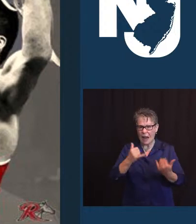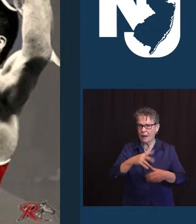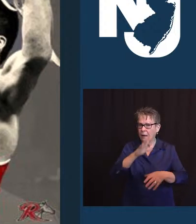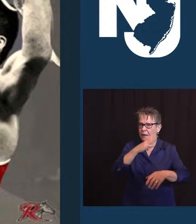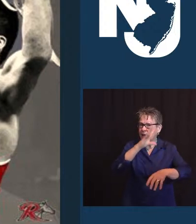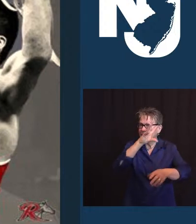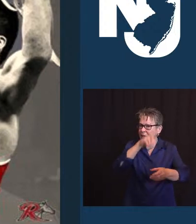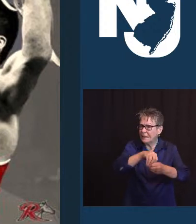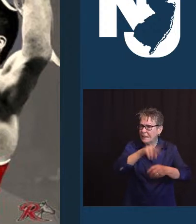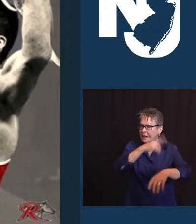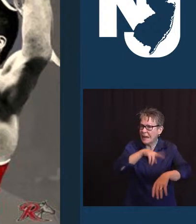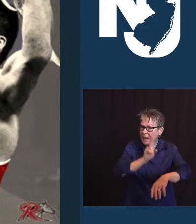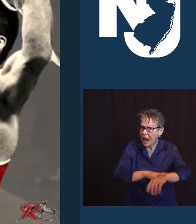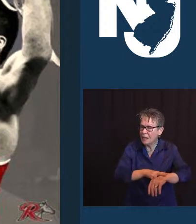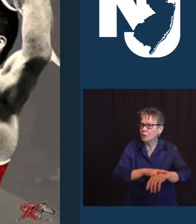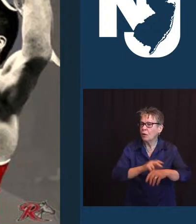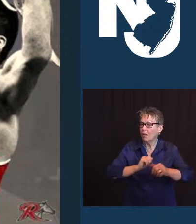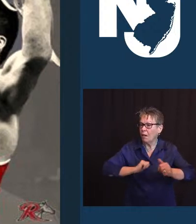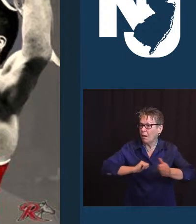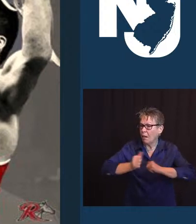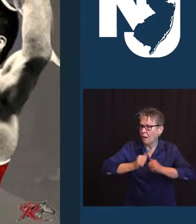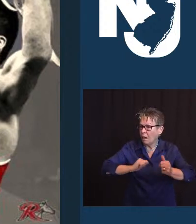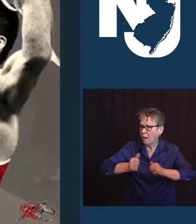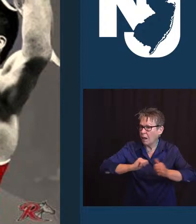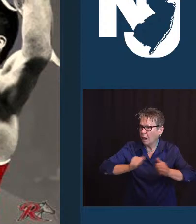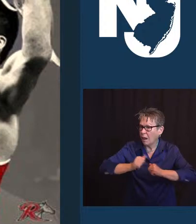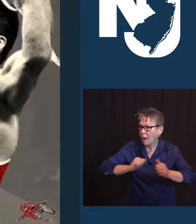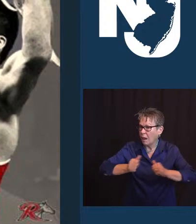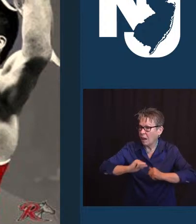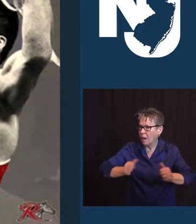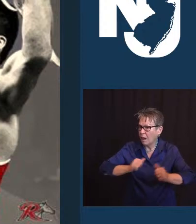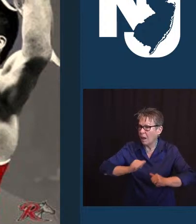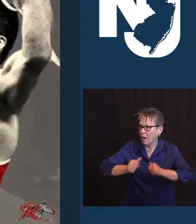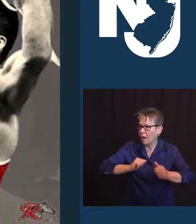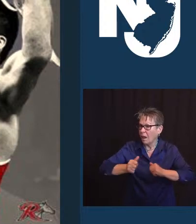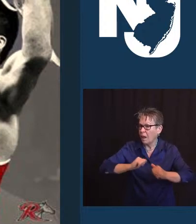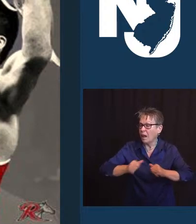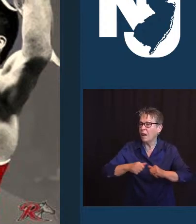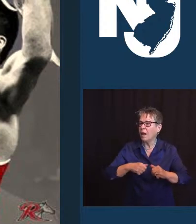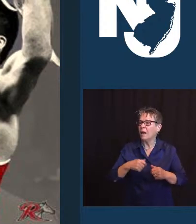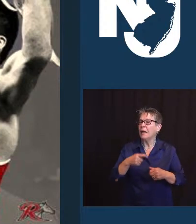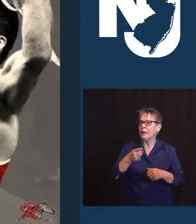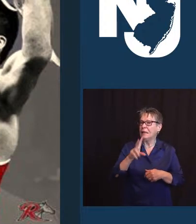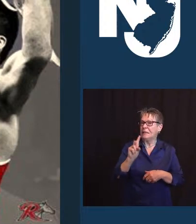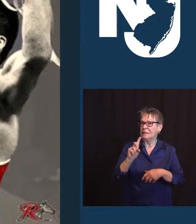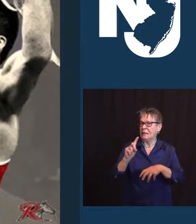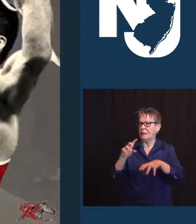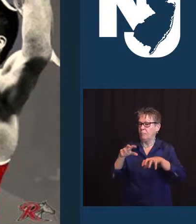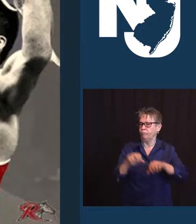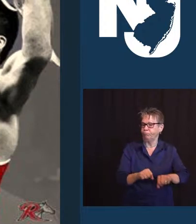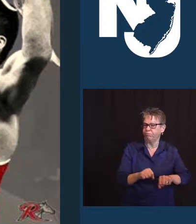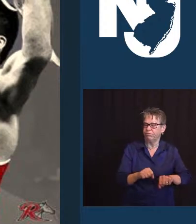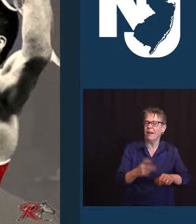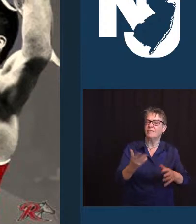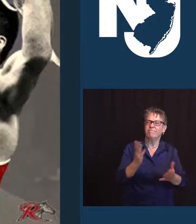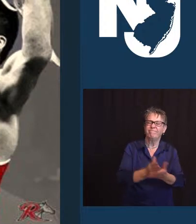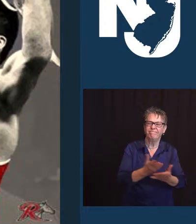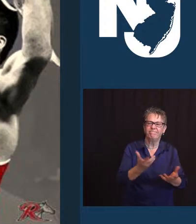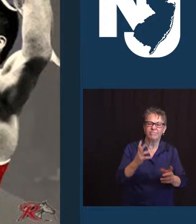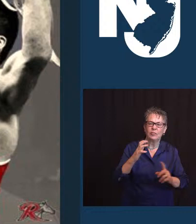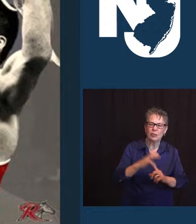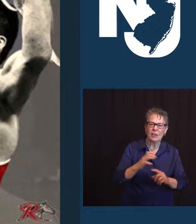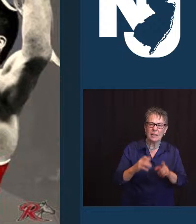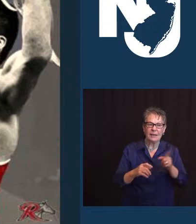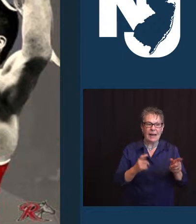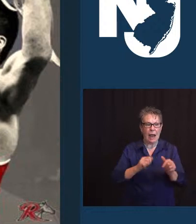top-ranked wrestler in the nation in the process. Congratulations to Jesse. I had the great honor of speaking to him just as before I